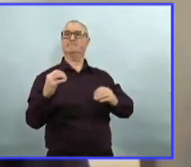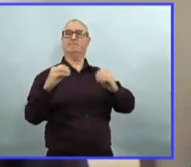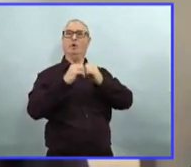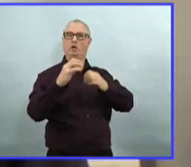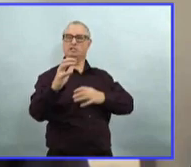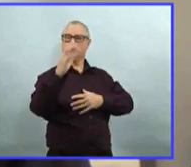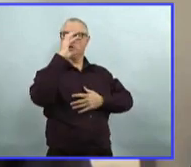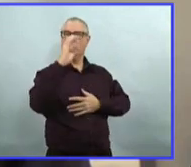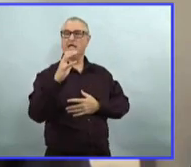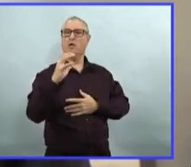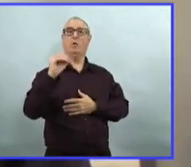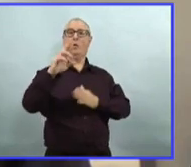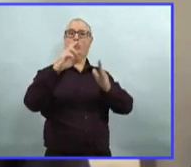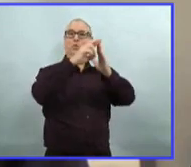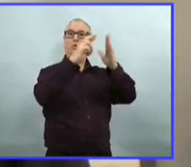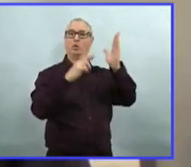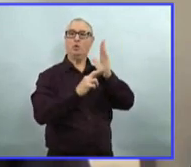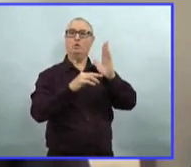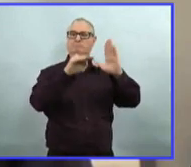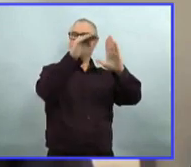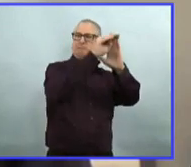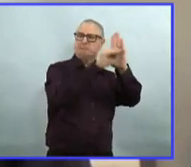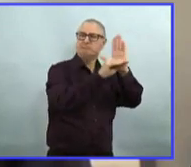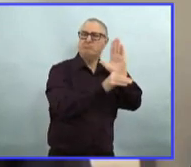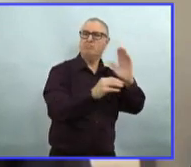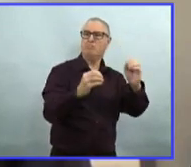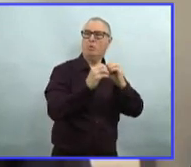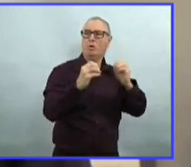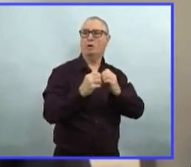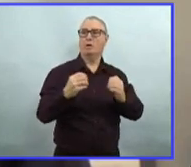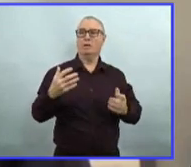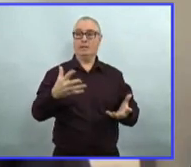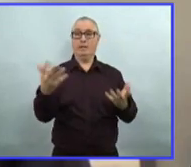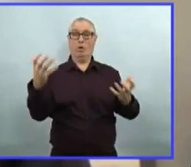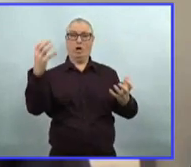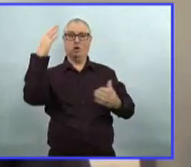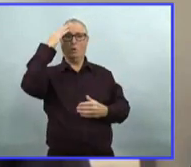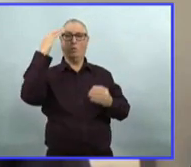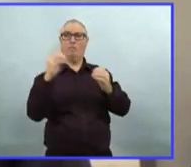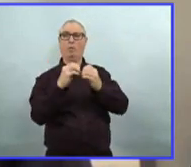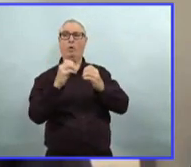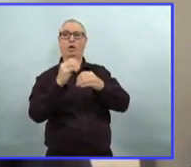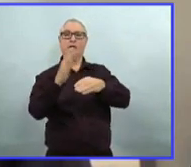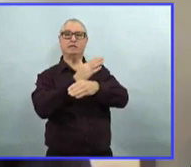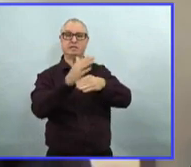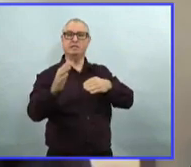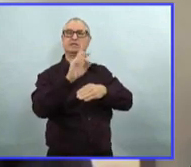A balanced approach, but we hear on both. I hear from the acute care system people in there